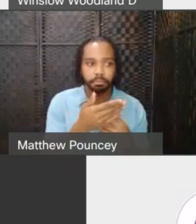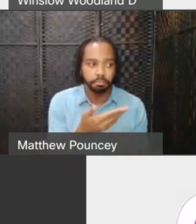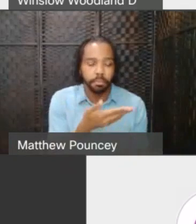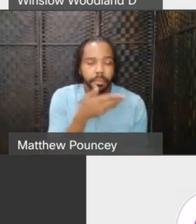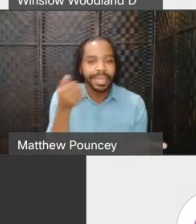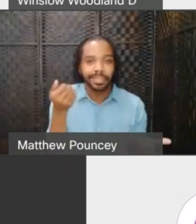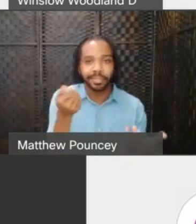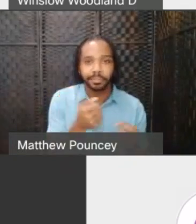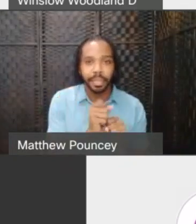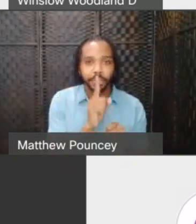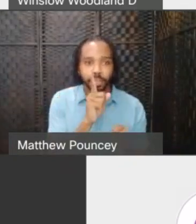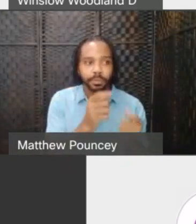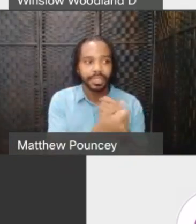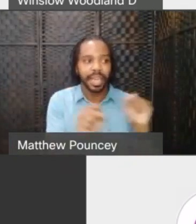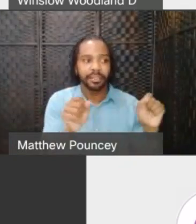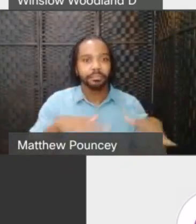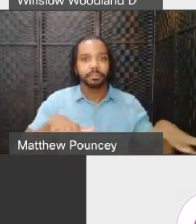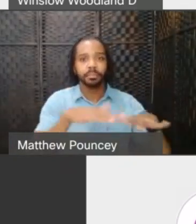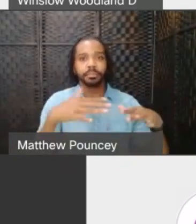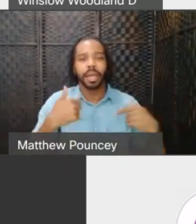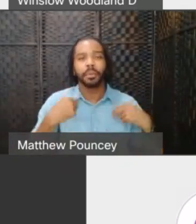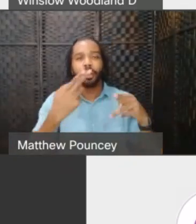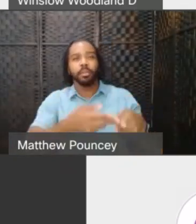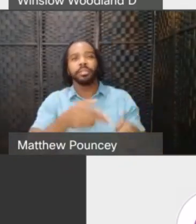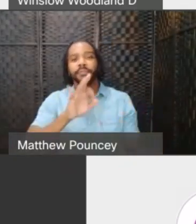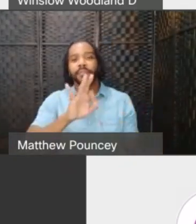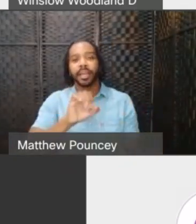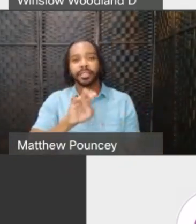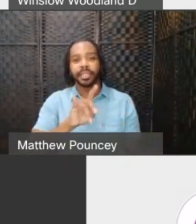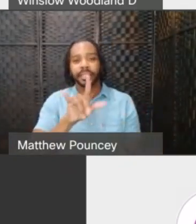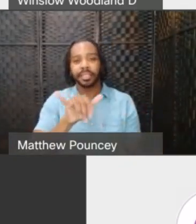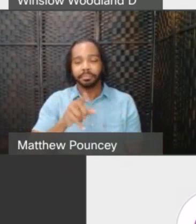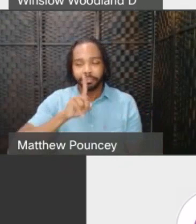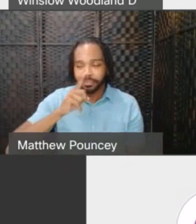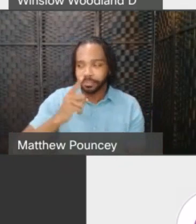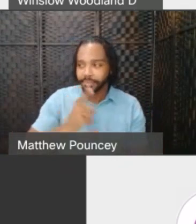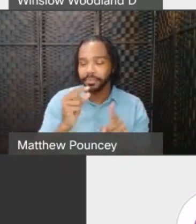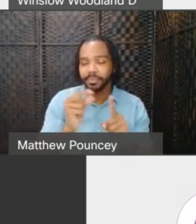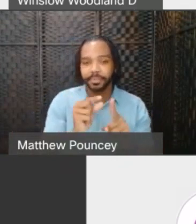in your facility. I'm calling it facility, but I know they're the homes.